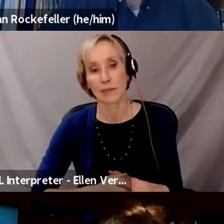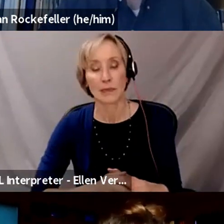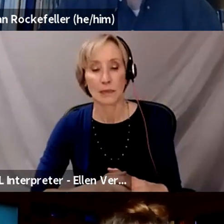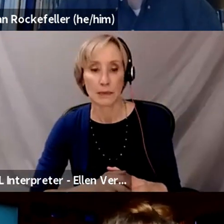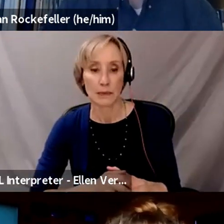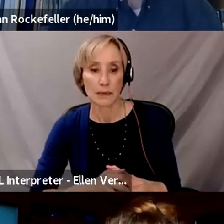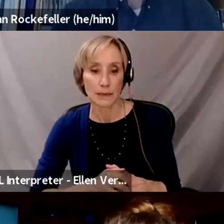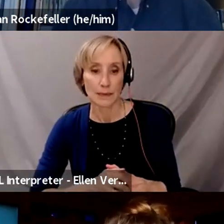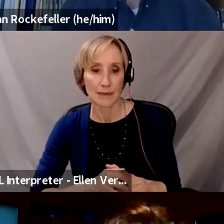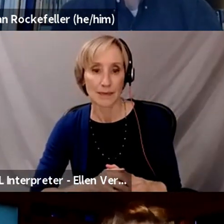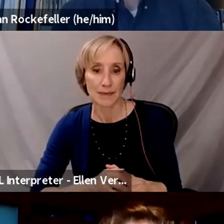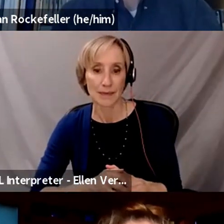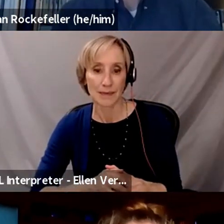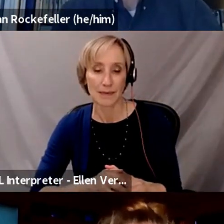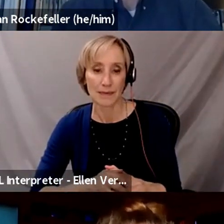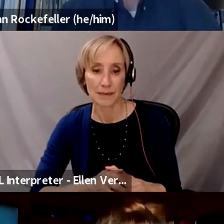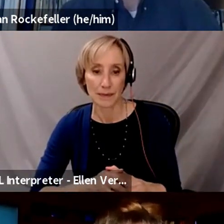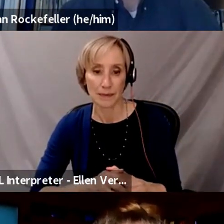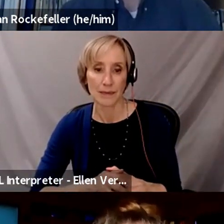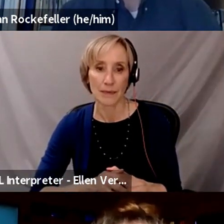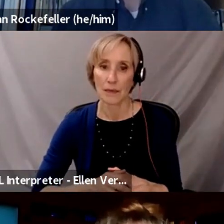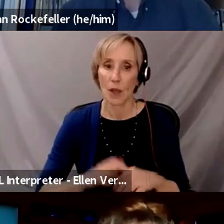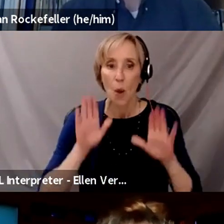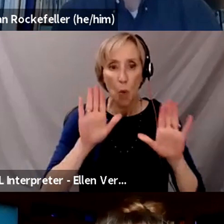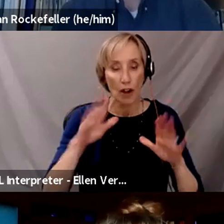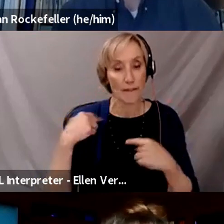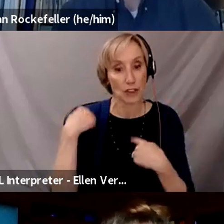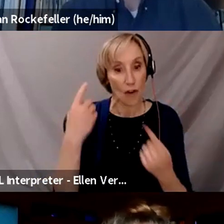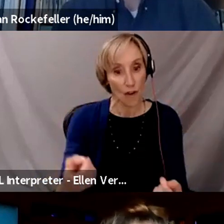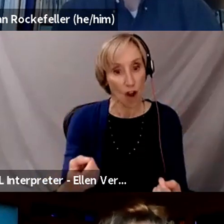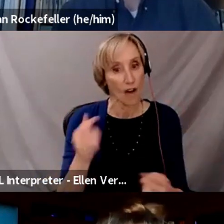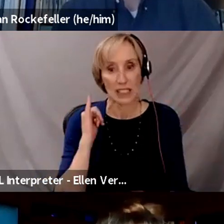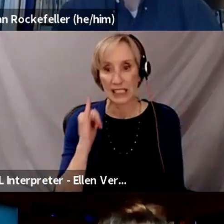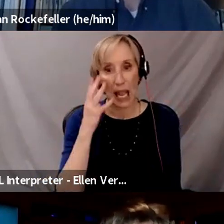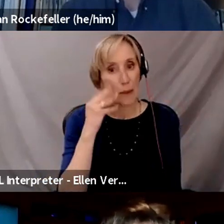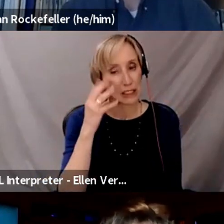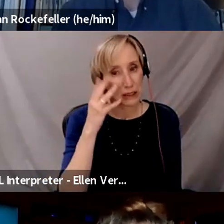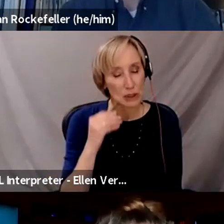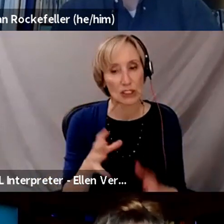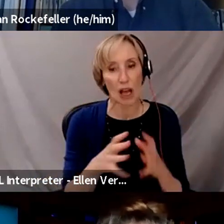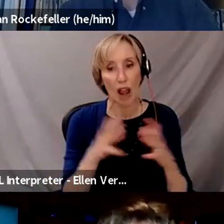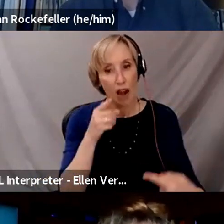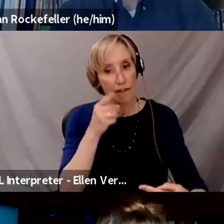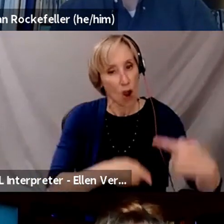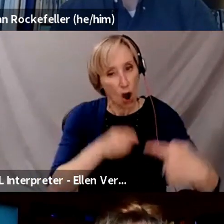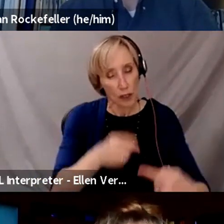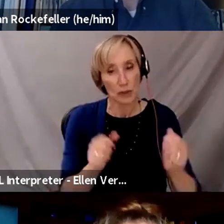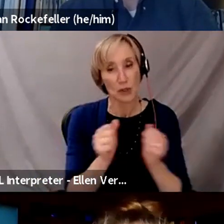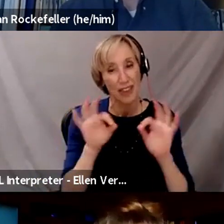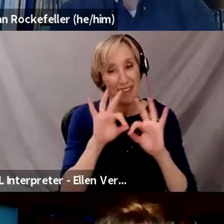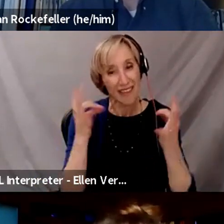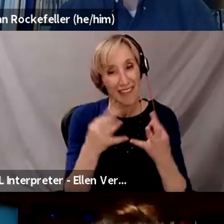so far. Ashley, what you just said just reminds me of, I've had the same experiences and lots of arguments, honestly, with family members